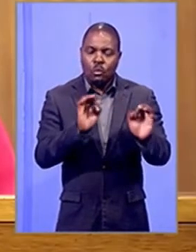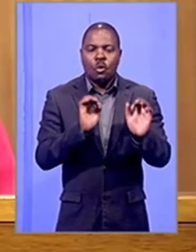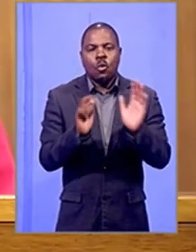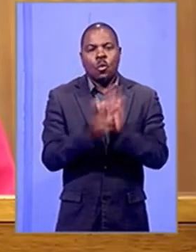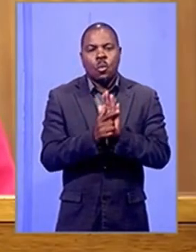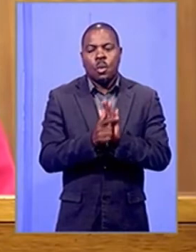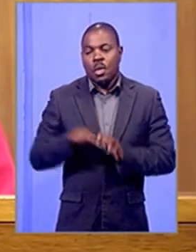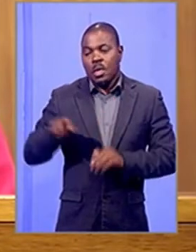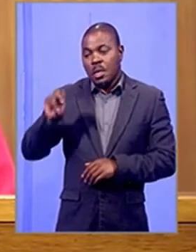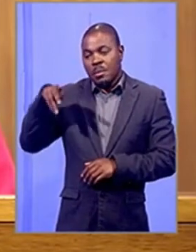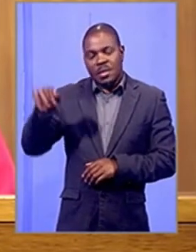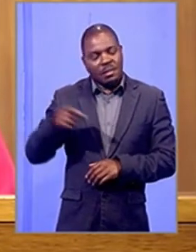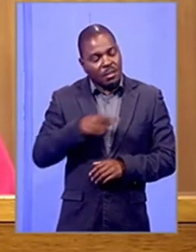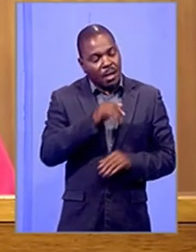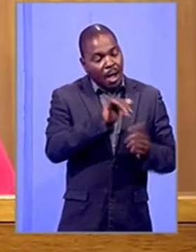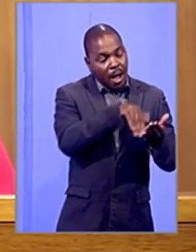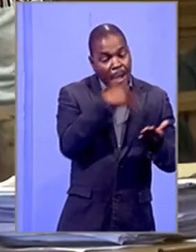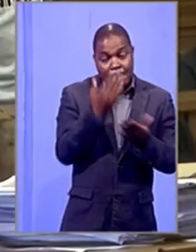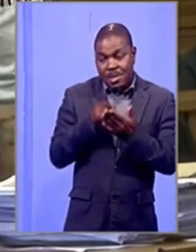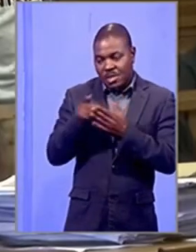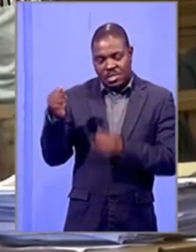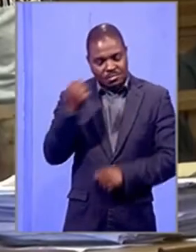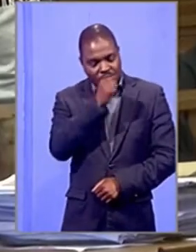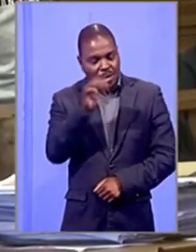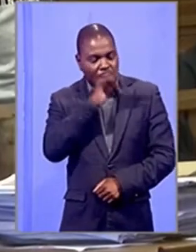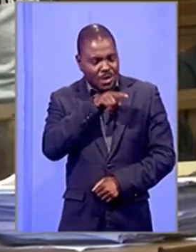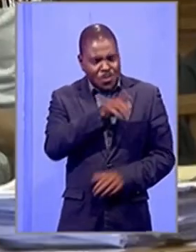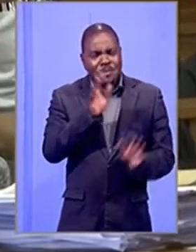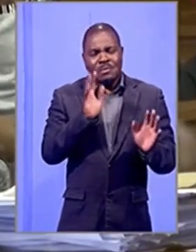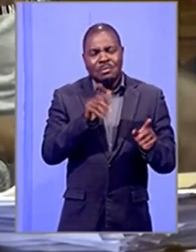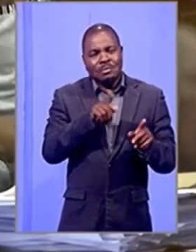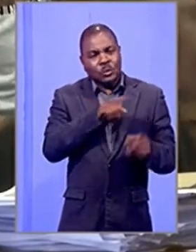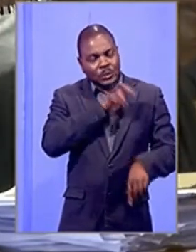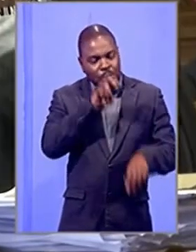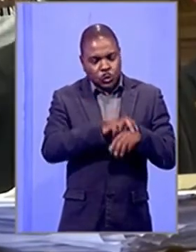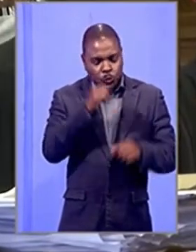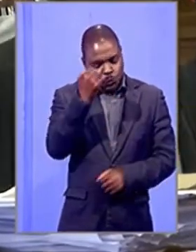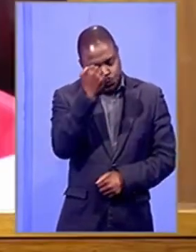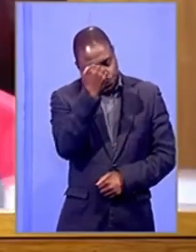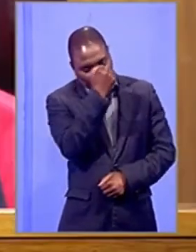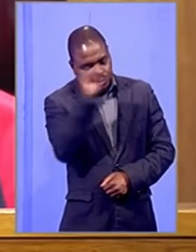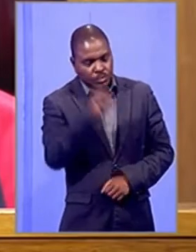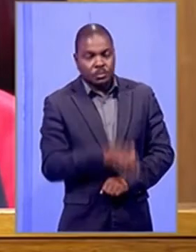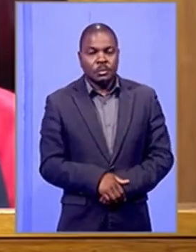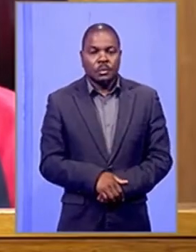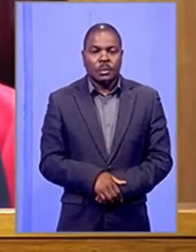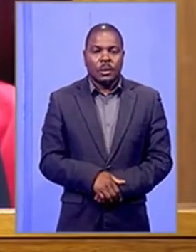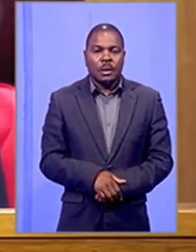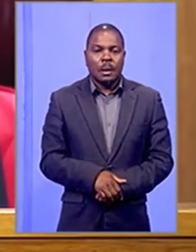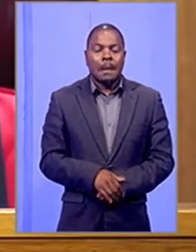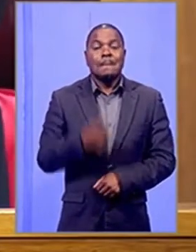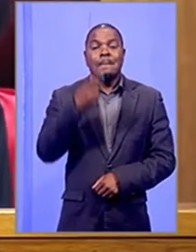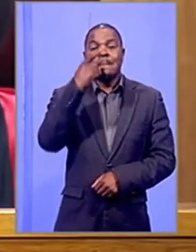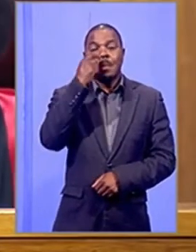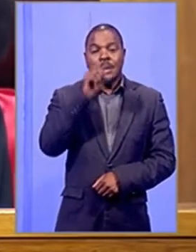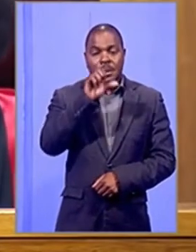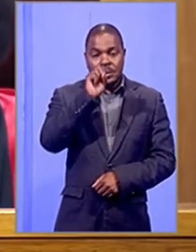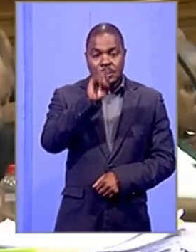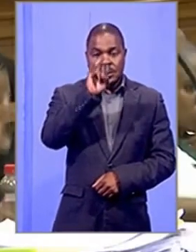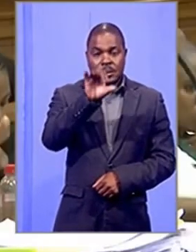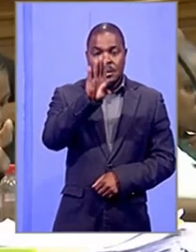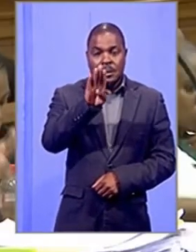e kgatlhanong le kopo eno ya re e dirilwe pele ga nako mme e tshwanetse go kgapelwa thoko. In the presence of Mr. Sibiya, there